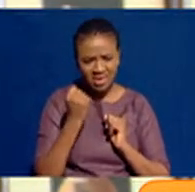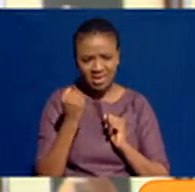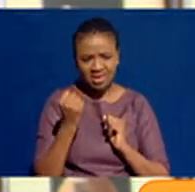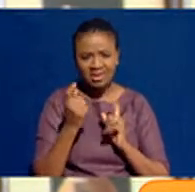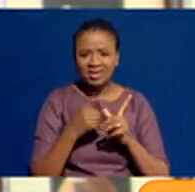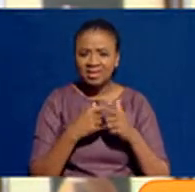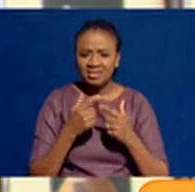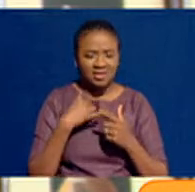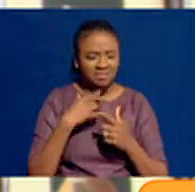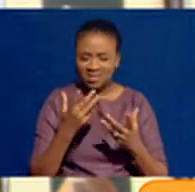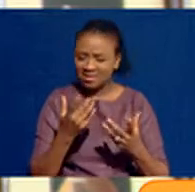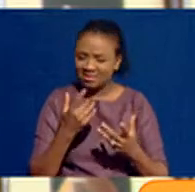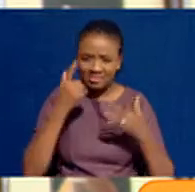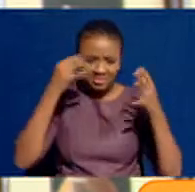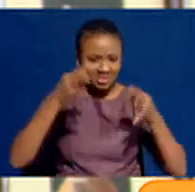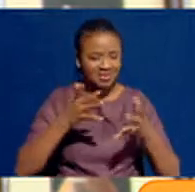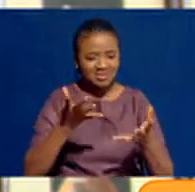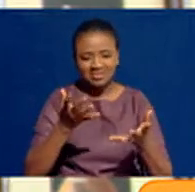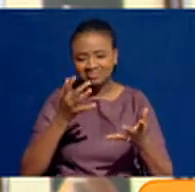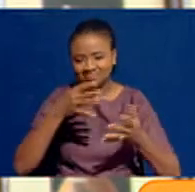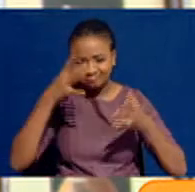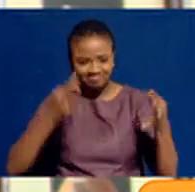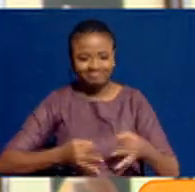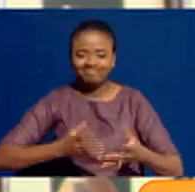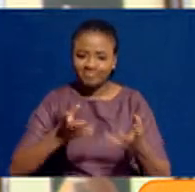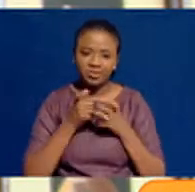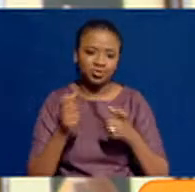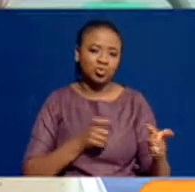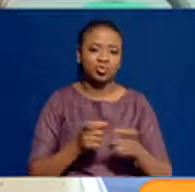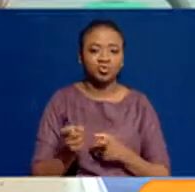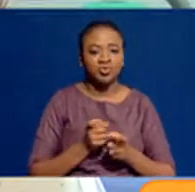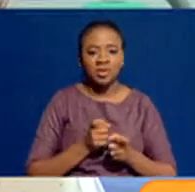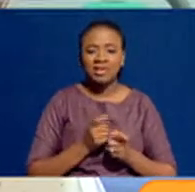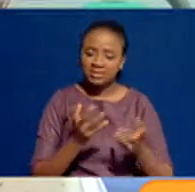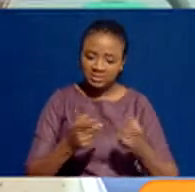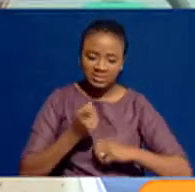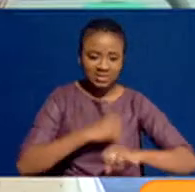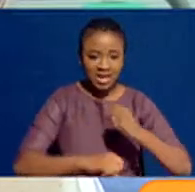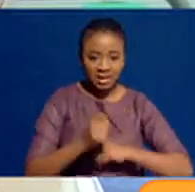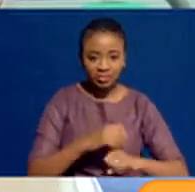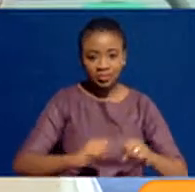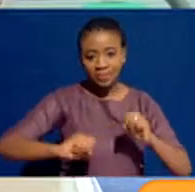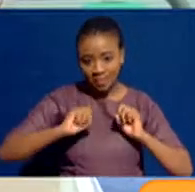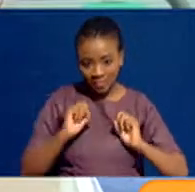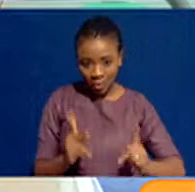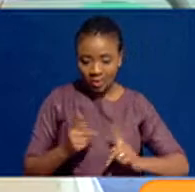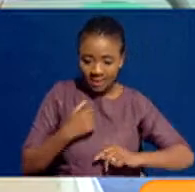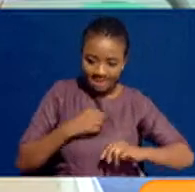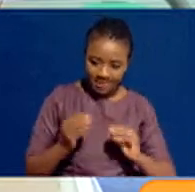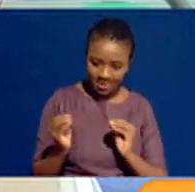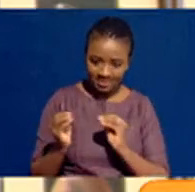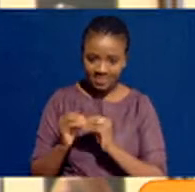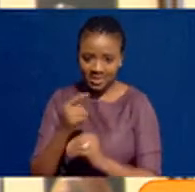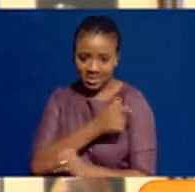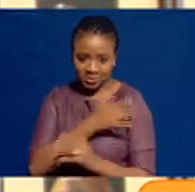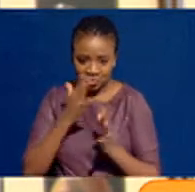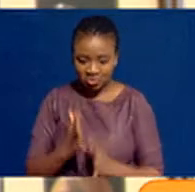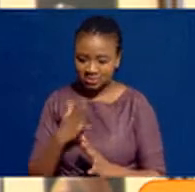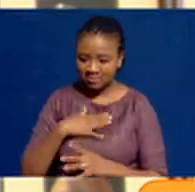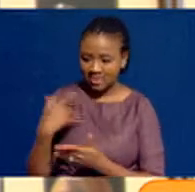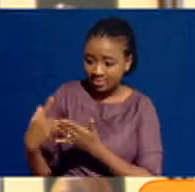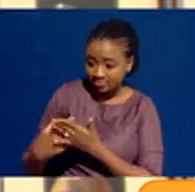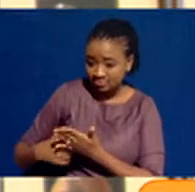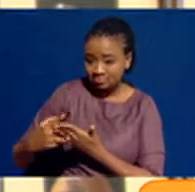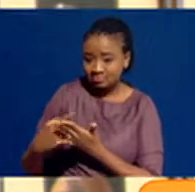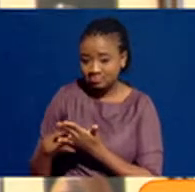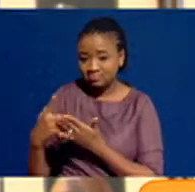under control. I think that's when I decided to take action. So my doctor, we discussed. First of all, they